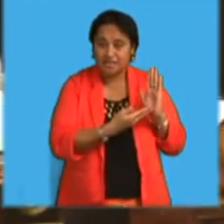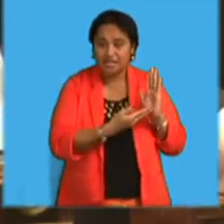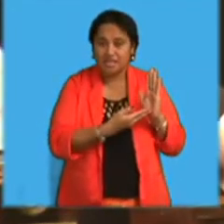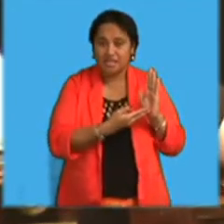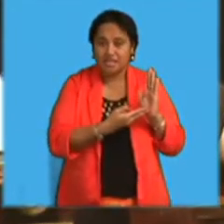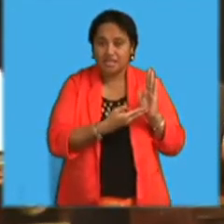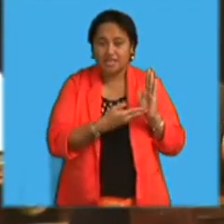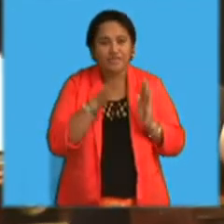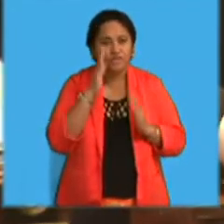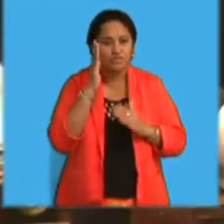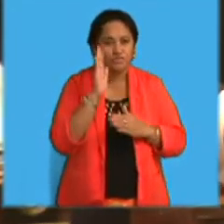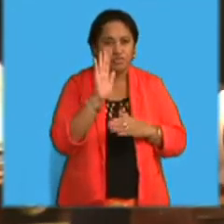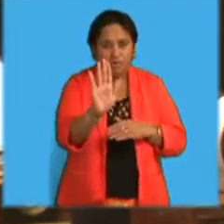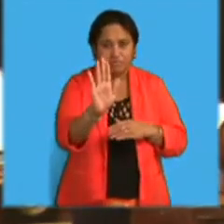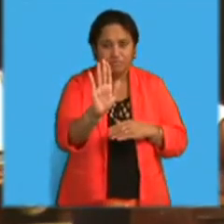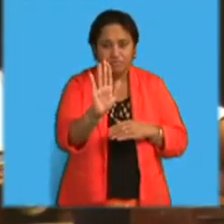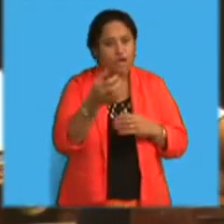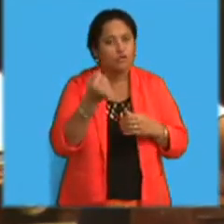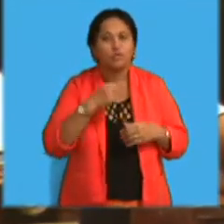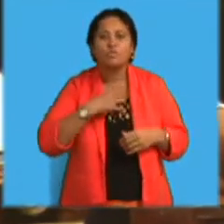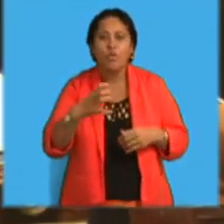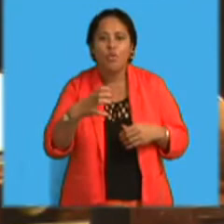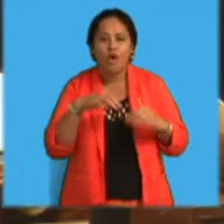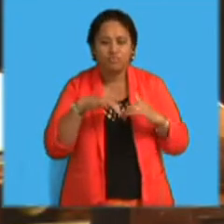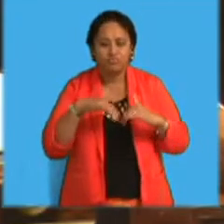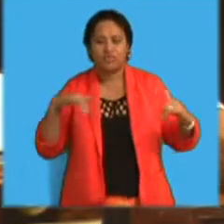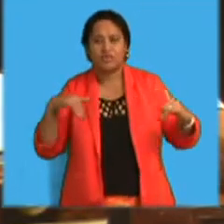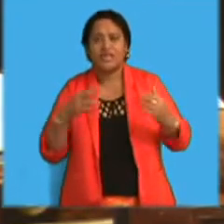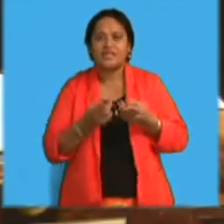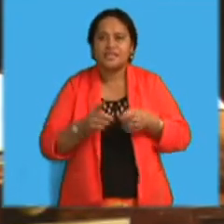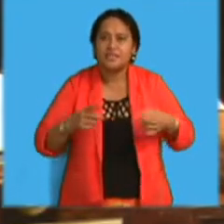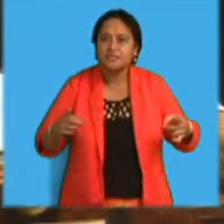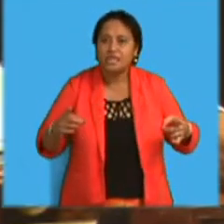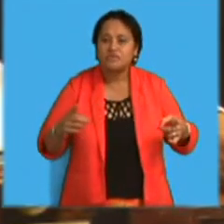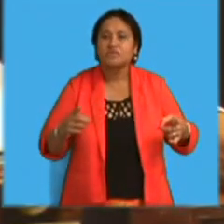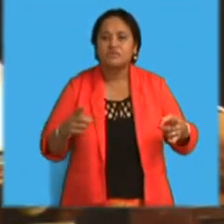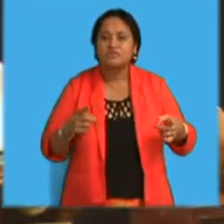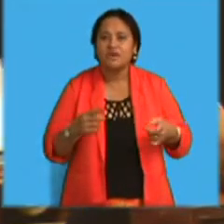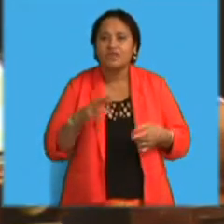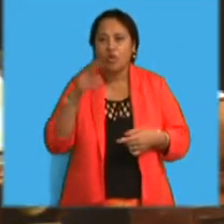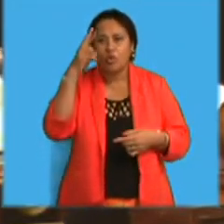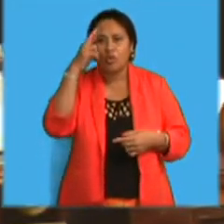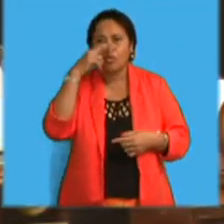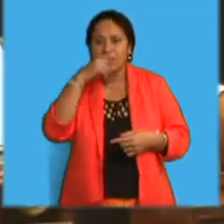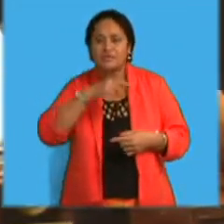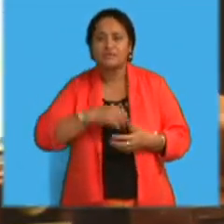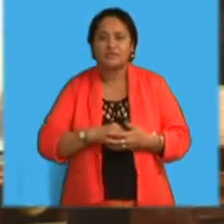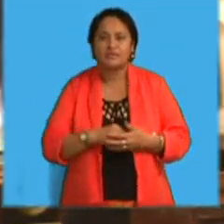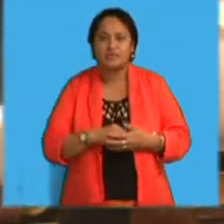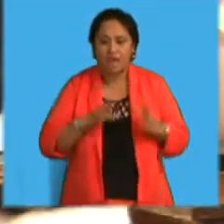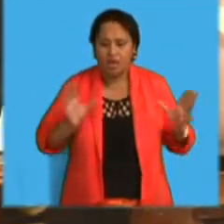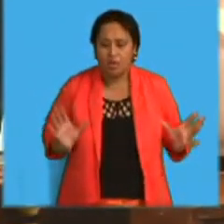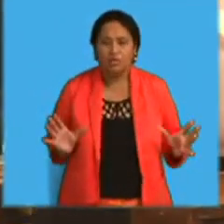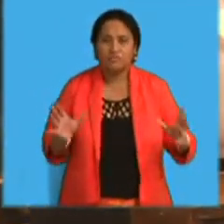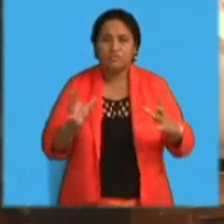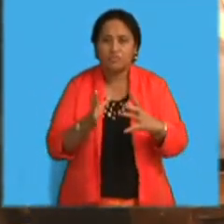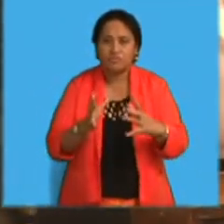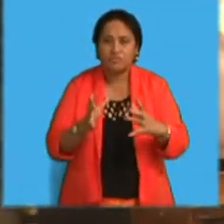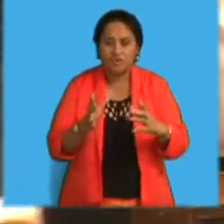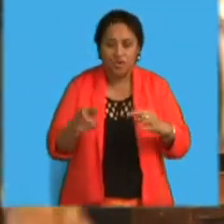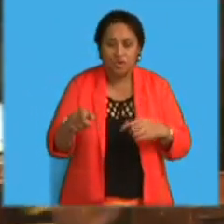Fijians along racial lines and has brought them together simply as Fijians, Madam